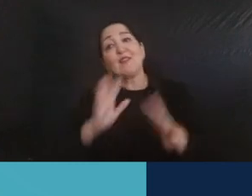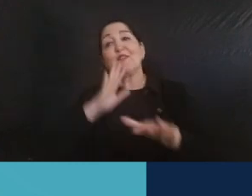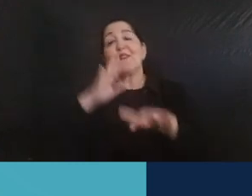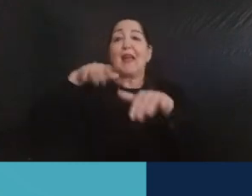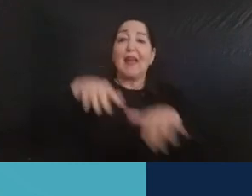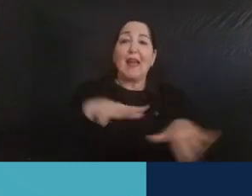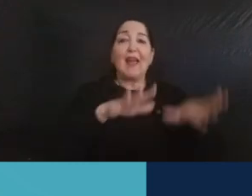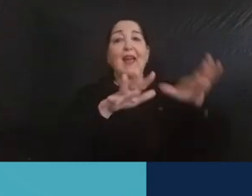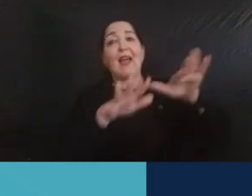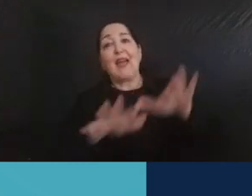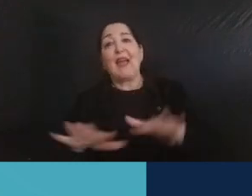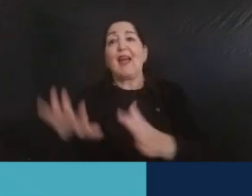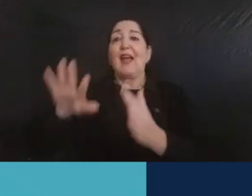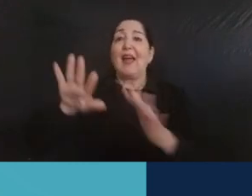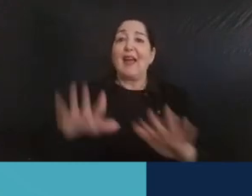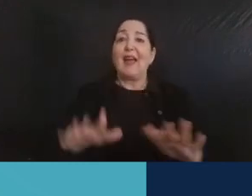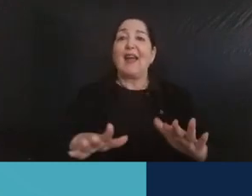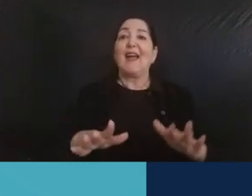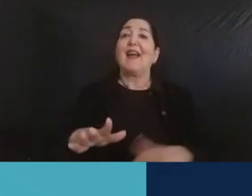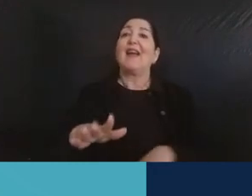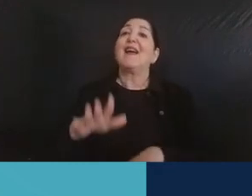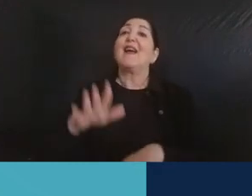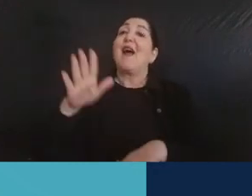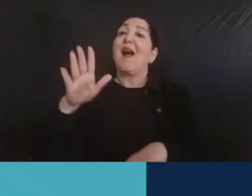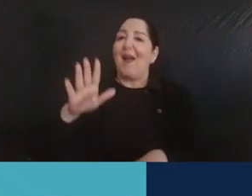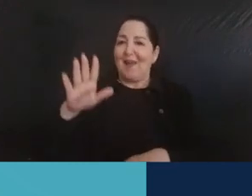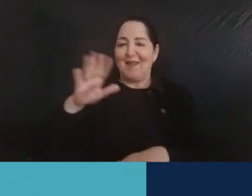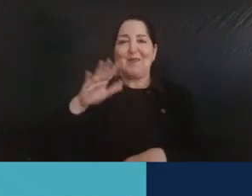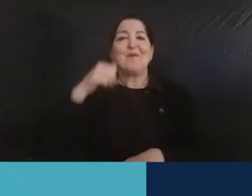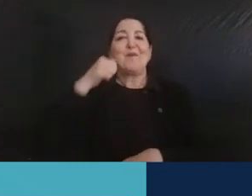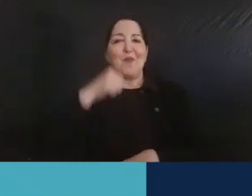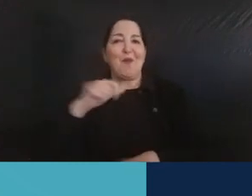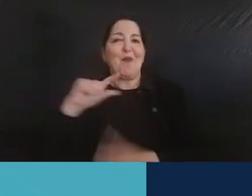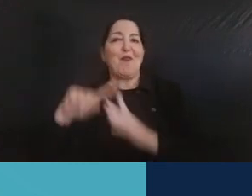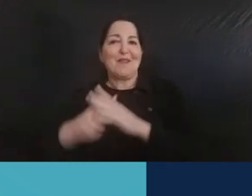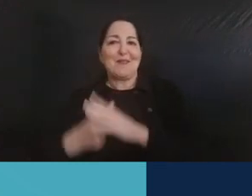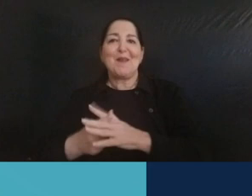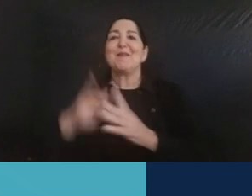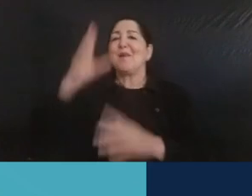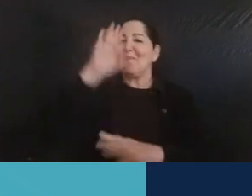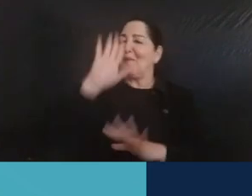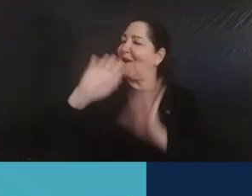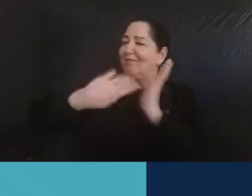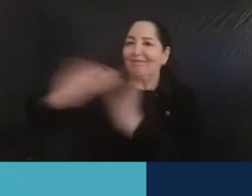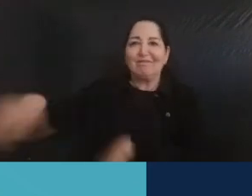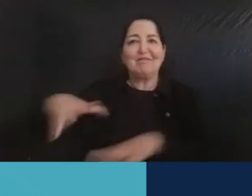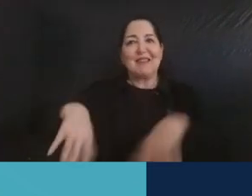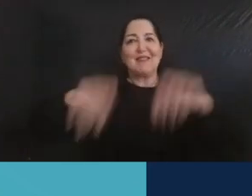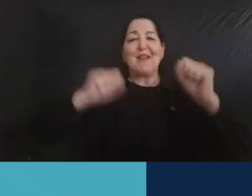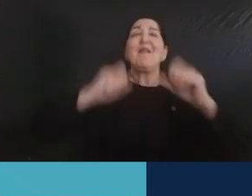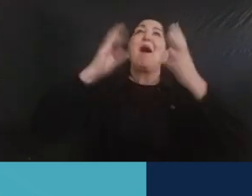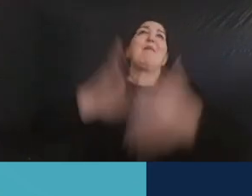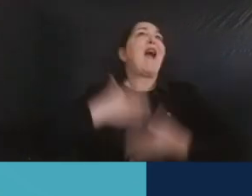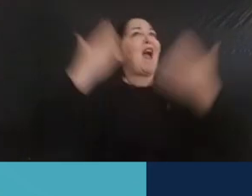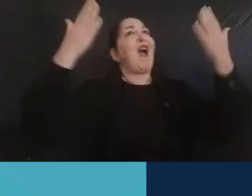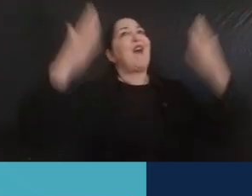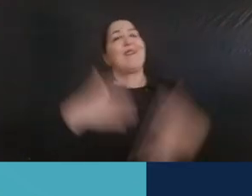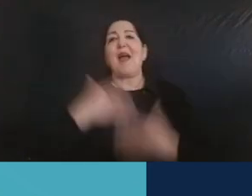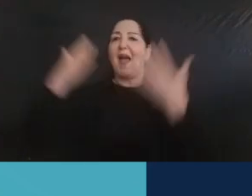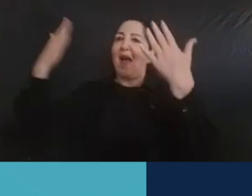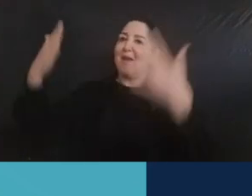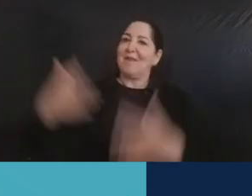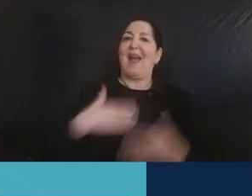stream. Merrily, merrily, merrily, merrily, merrily, once this was